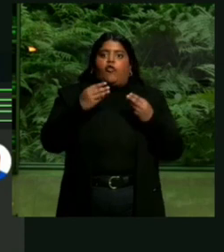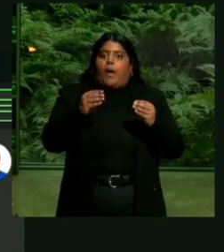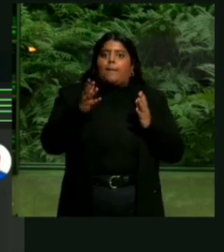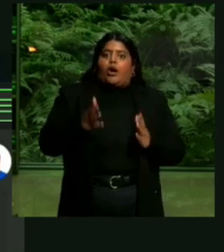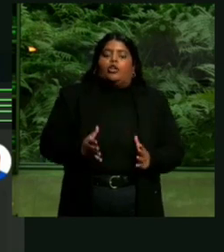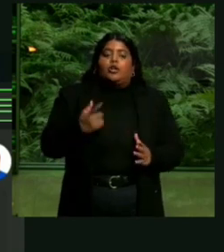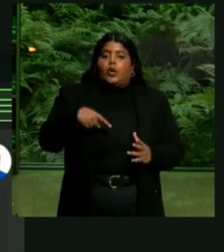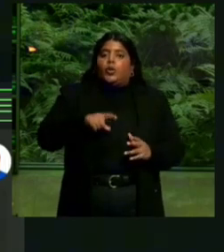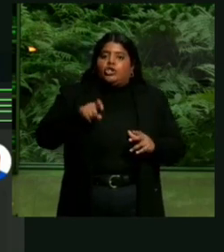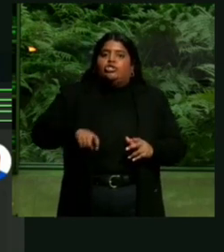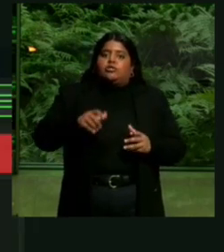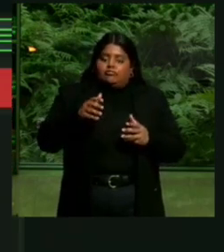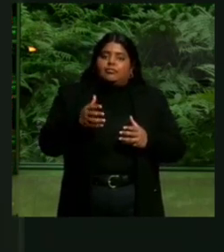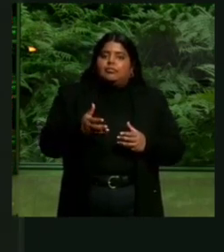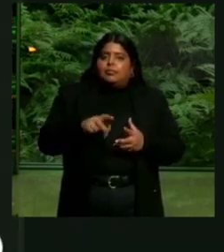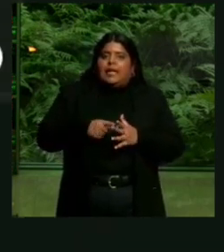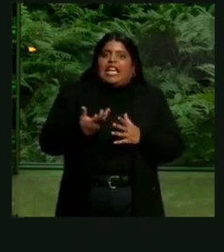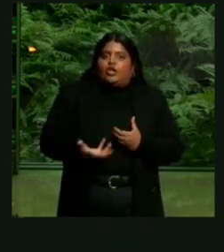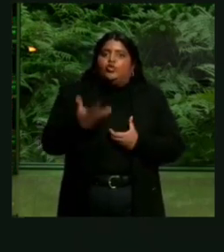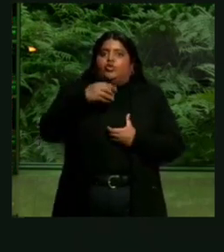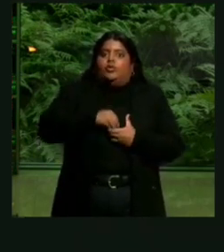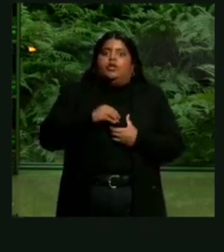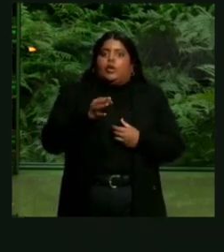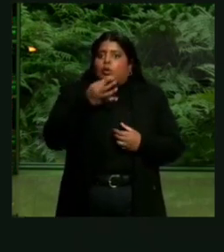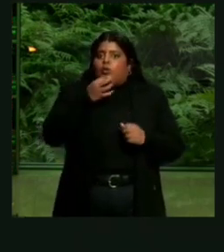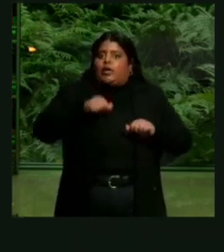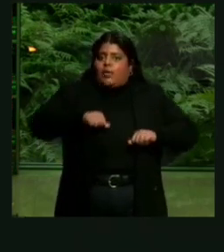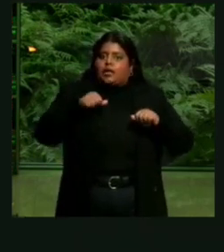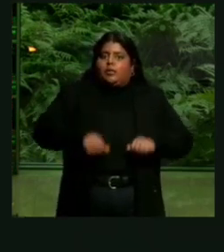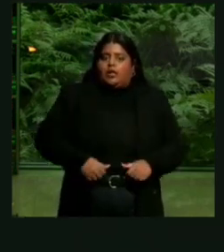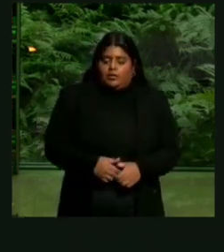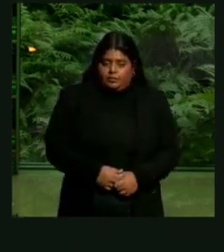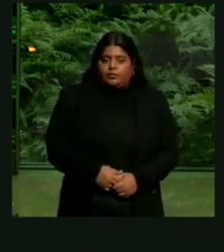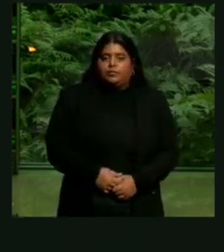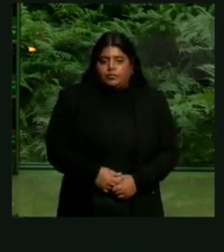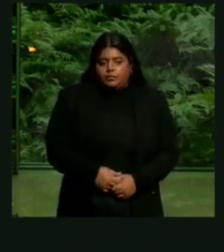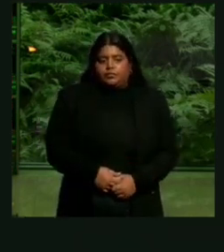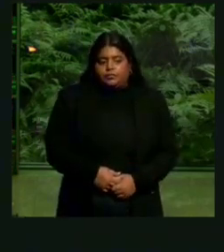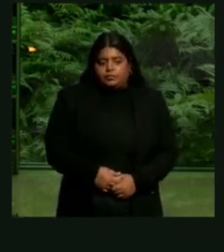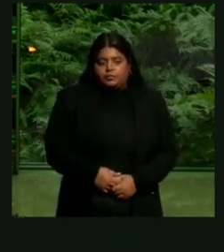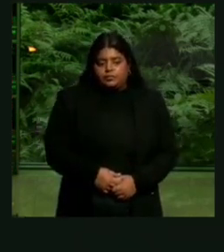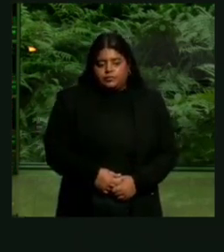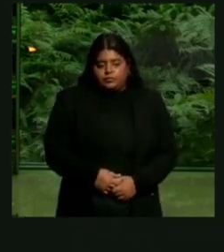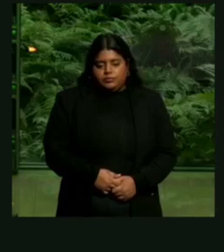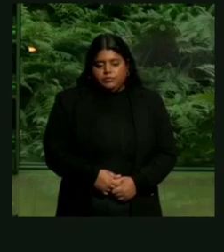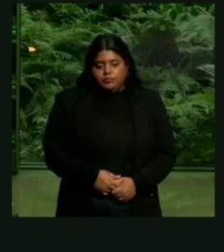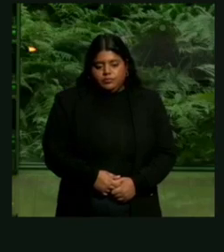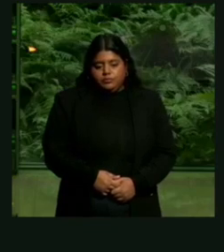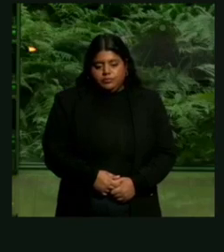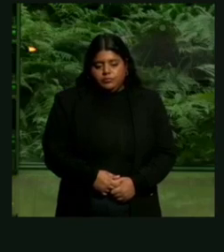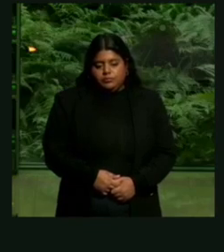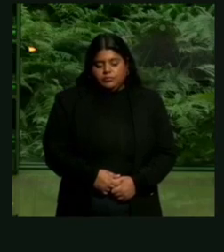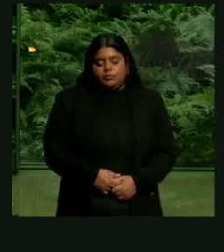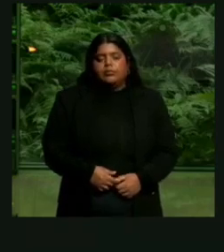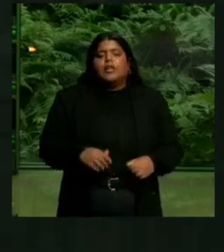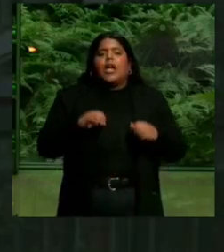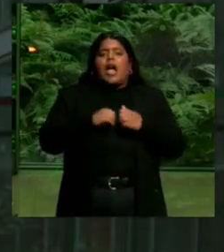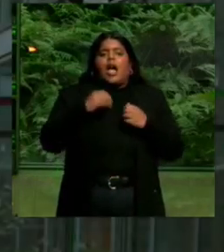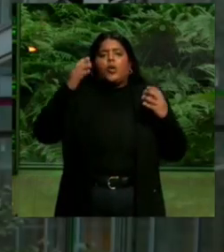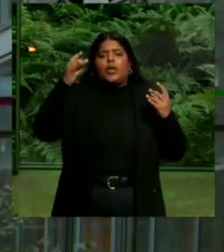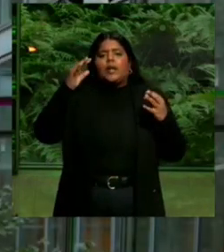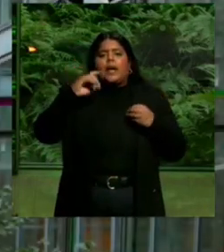should start adopting as soon as possible. All right, so how do we think about this in our world?